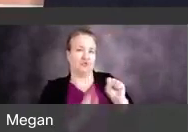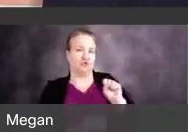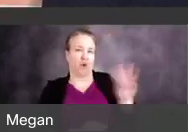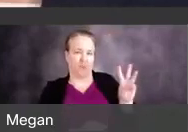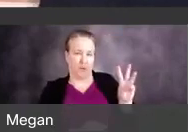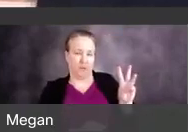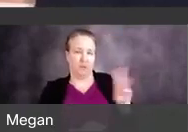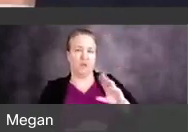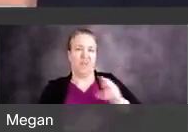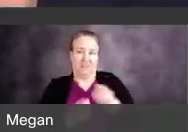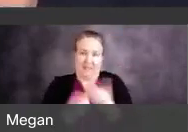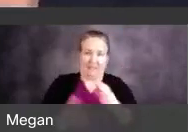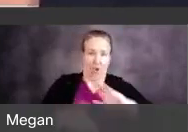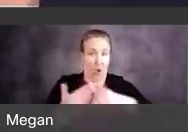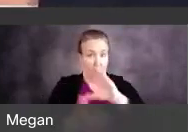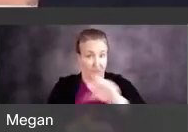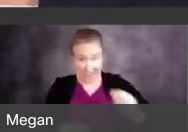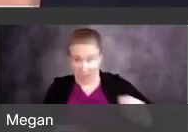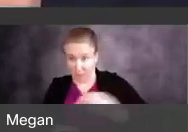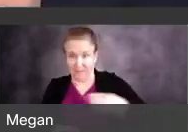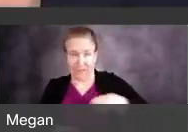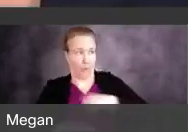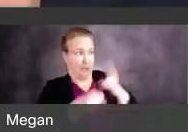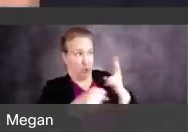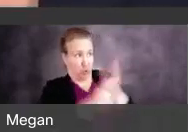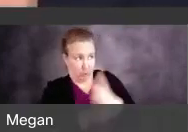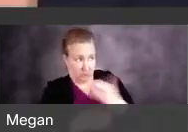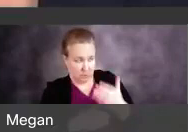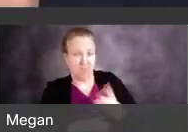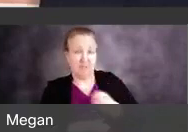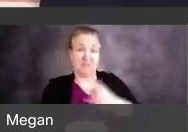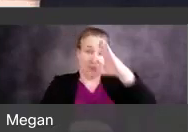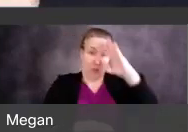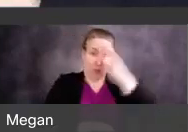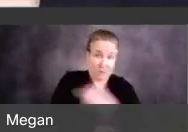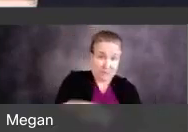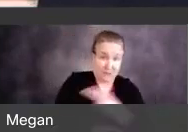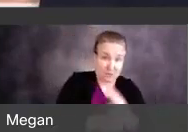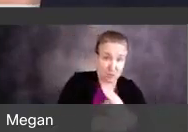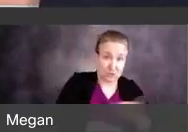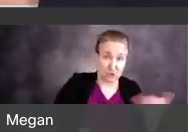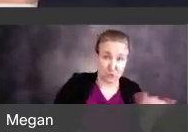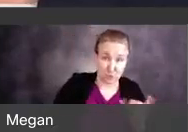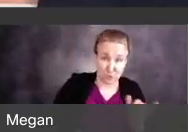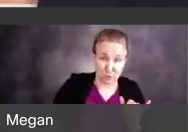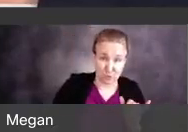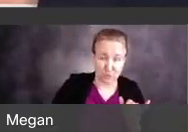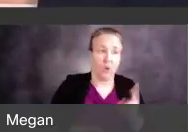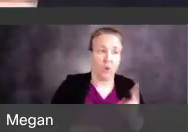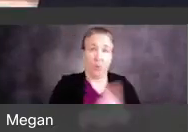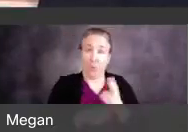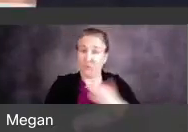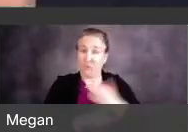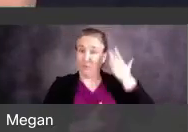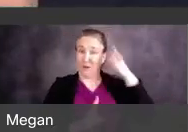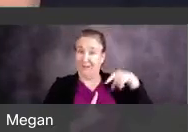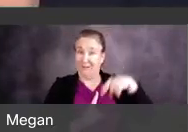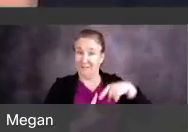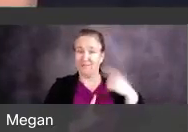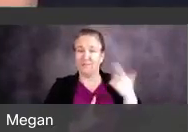all the counties. We're all using it. Several of our hospitals are using it now. We're using it because it